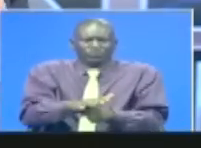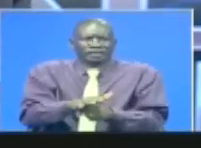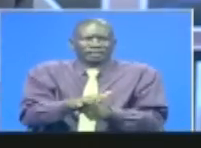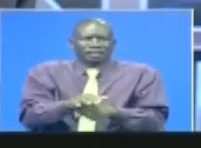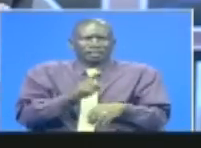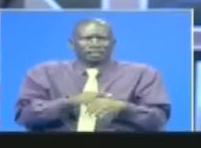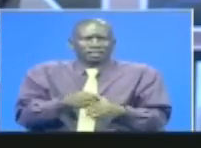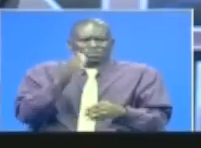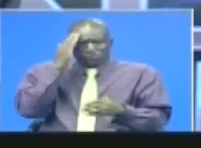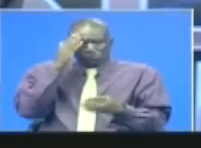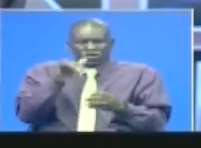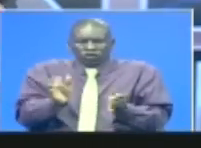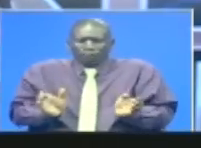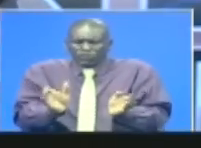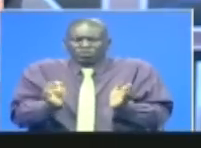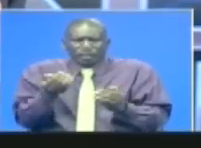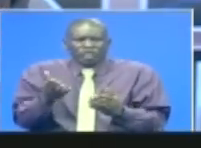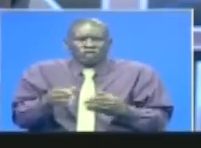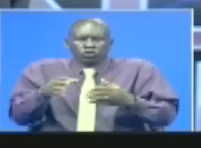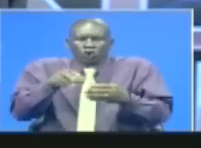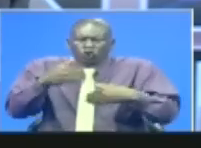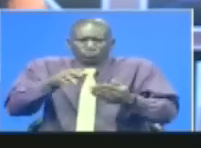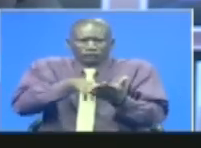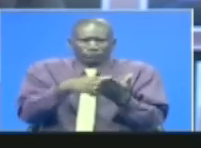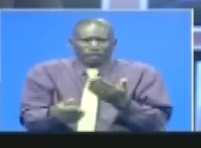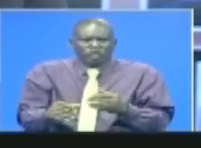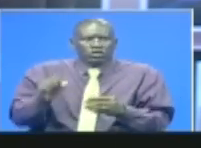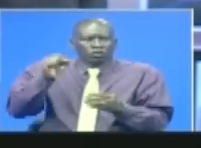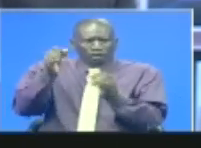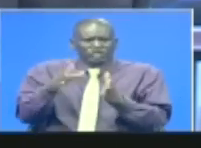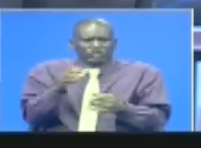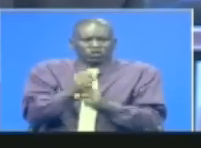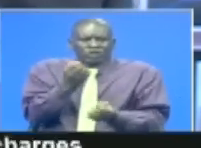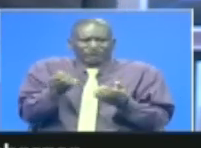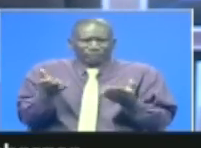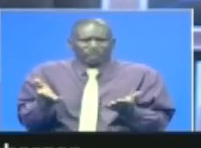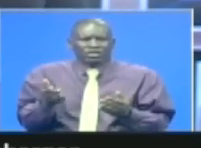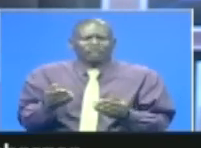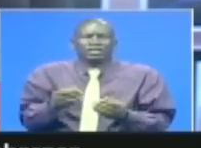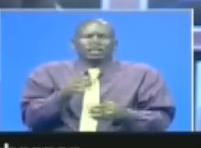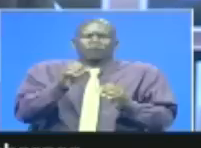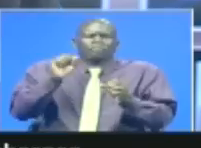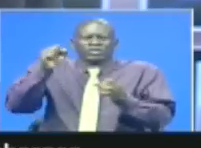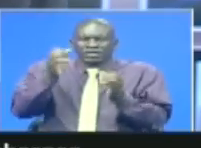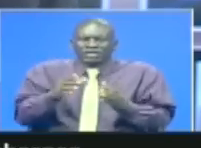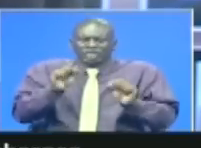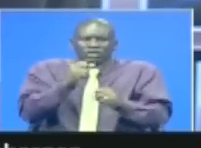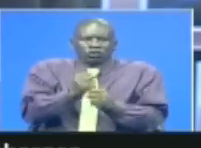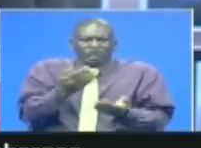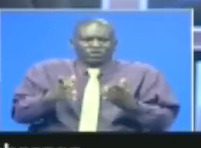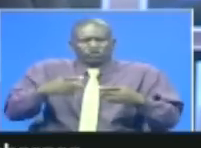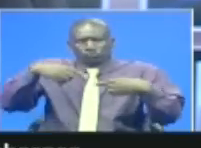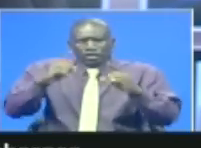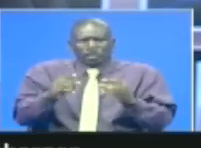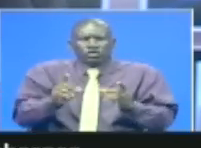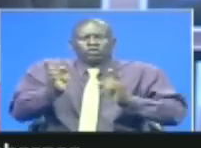when you know you are under pressure, you are losing. Politicians do anything to get to the top. You will